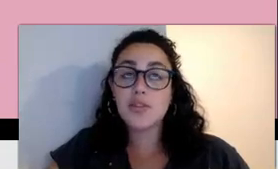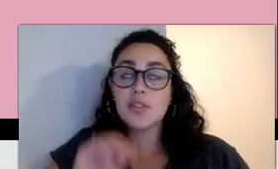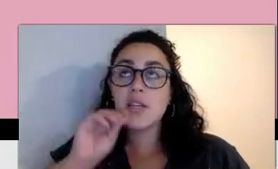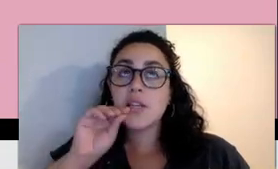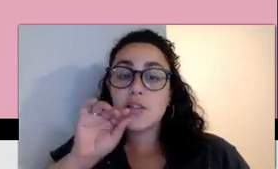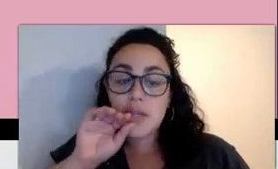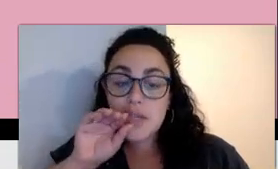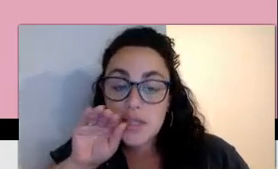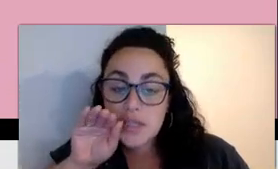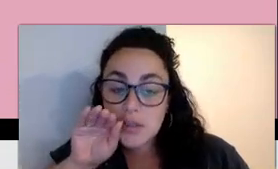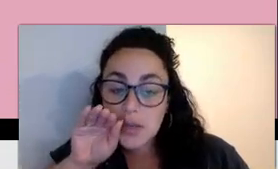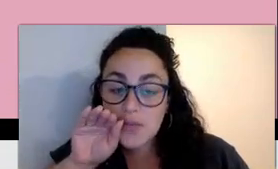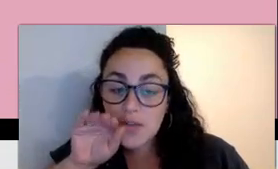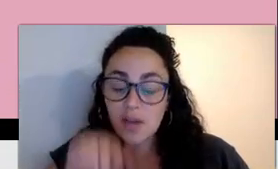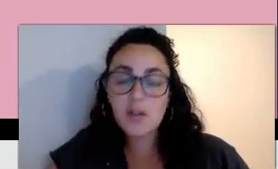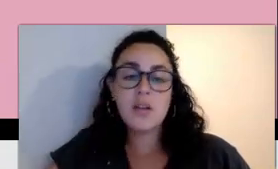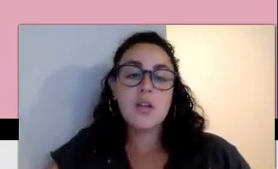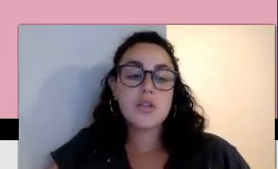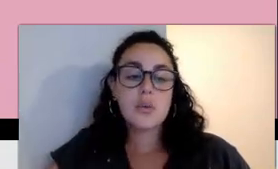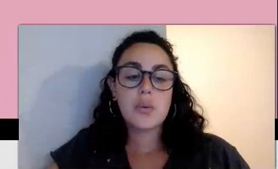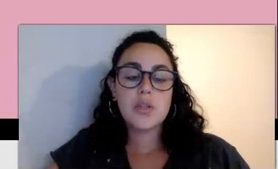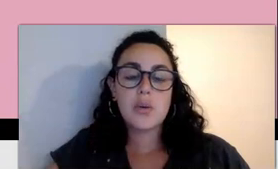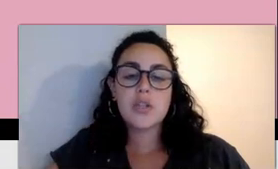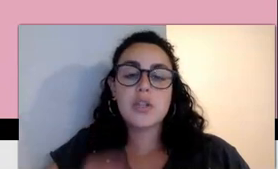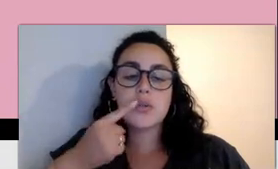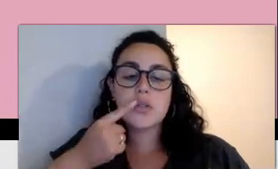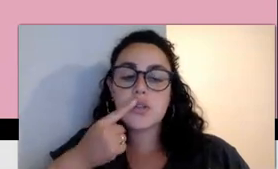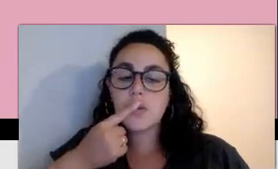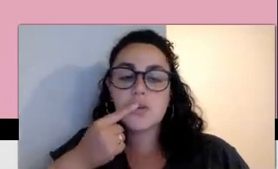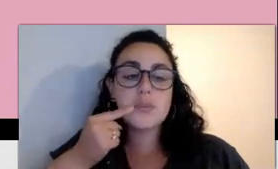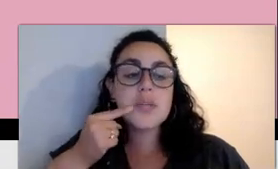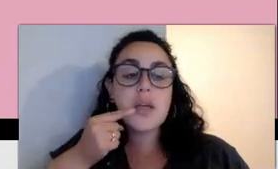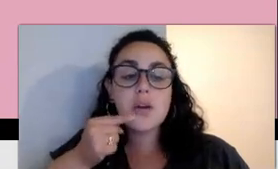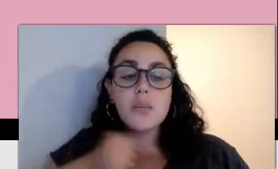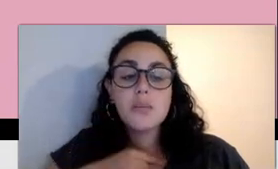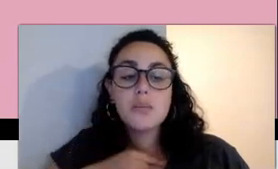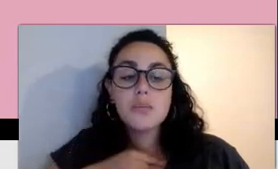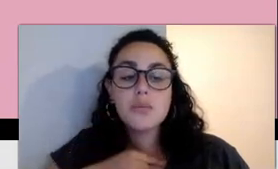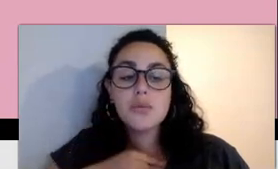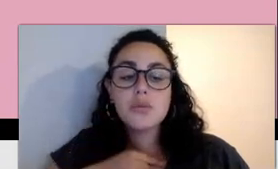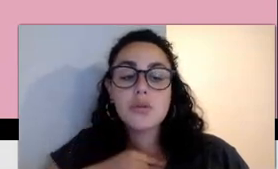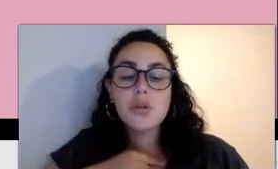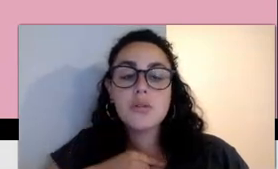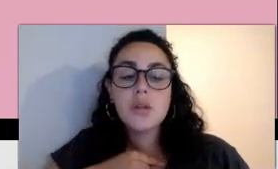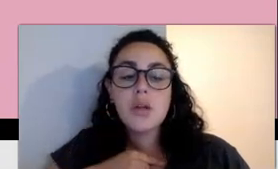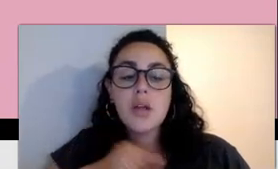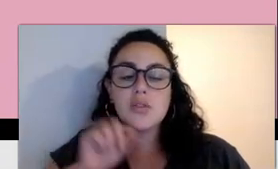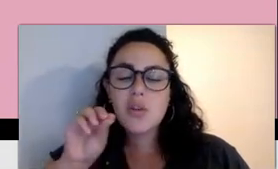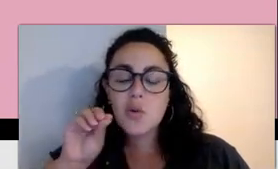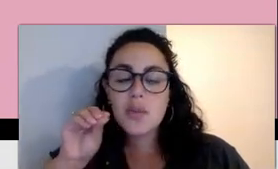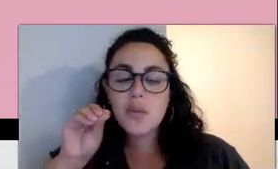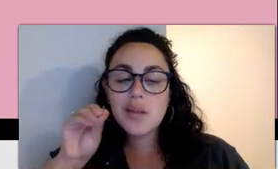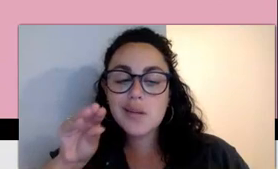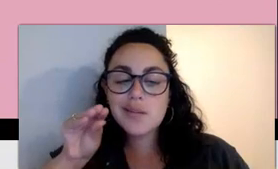almost like you're just doing a little puff of air. So what I want you to do is start with your lips together, like they're just closed, and